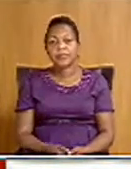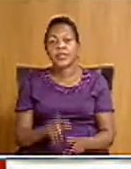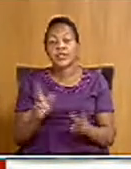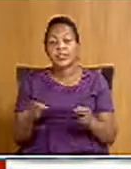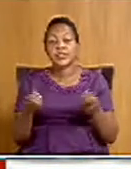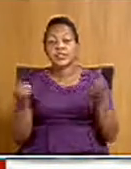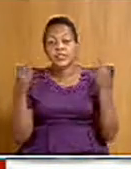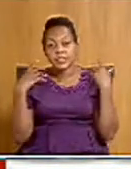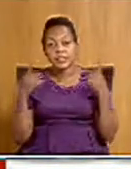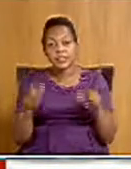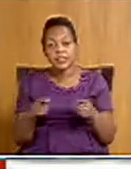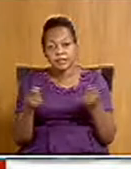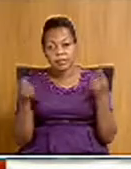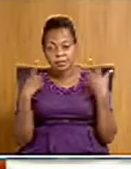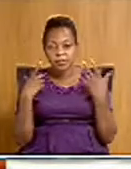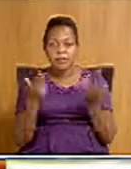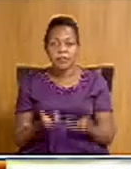tea.